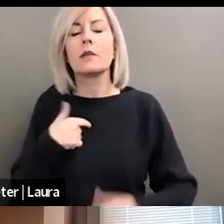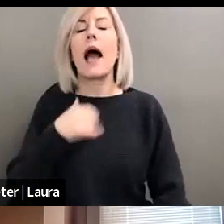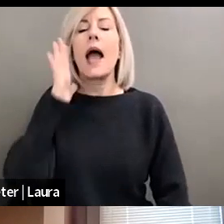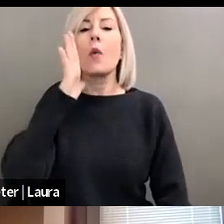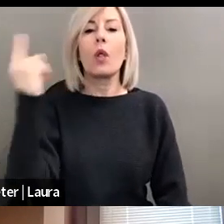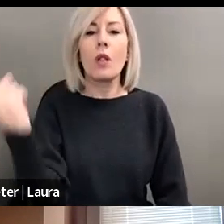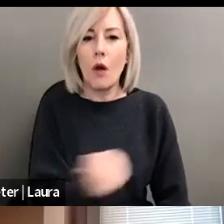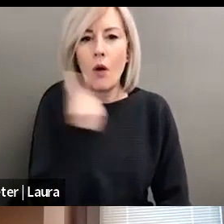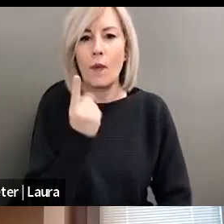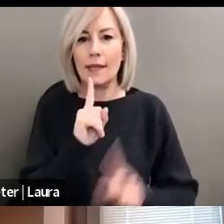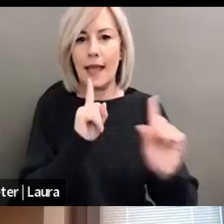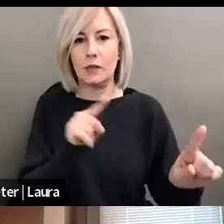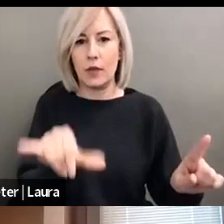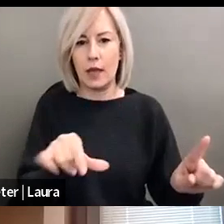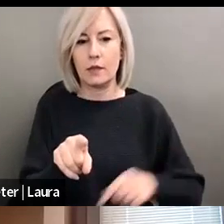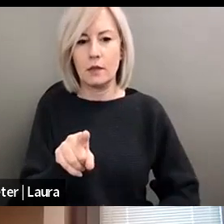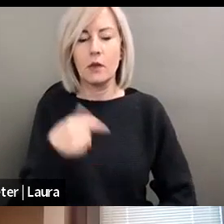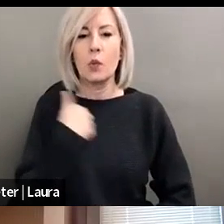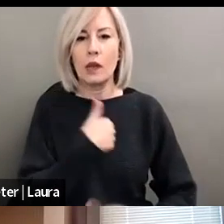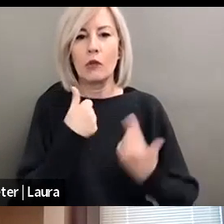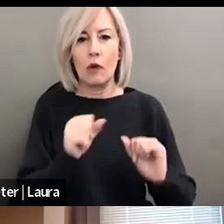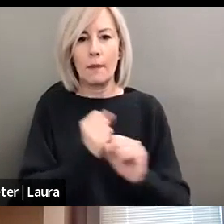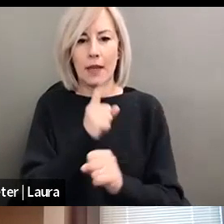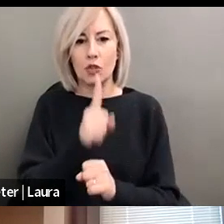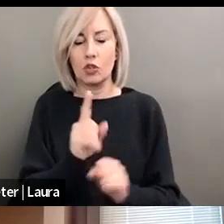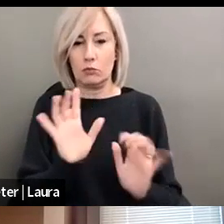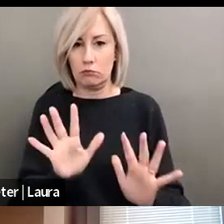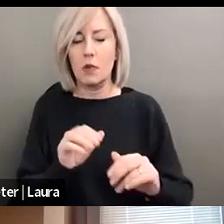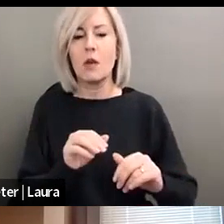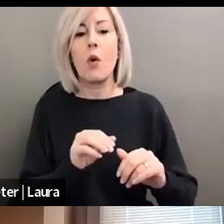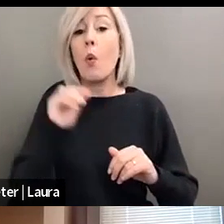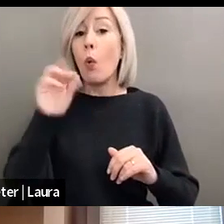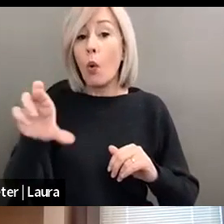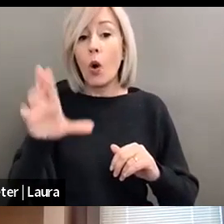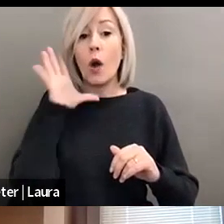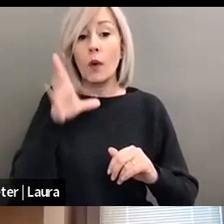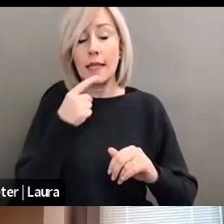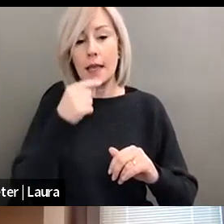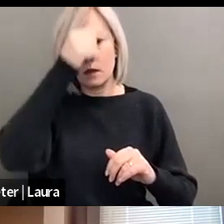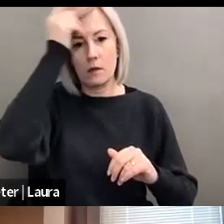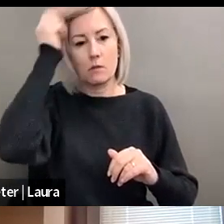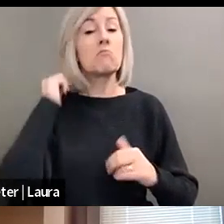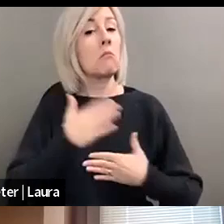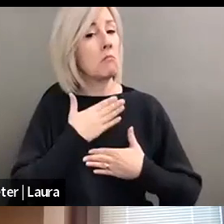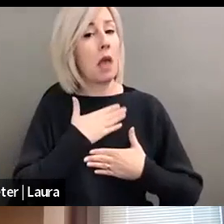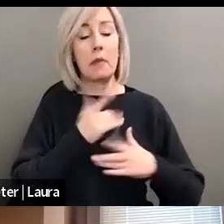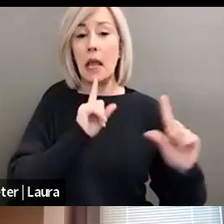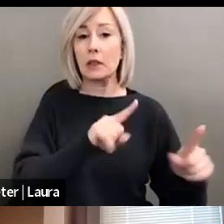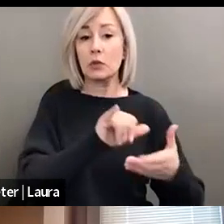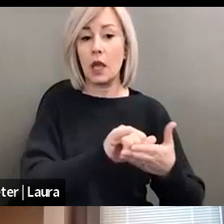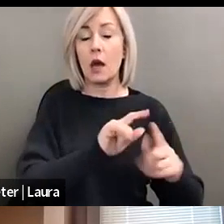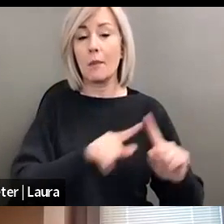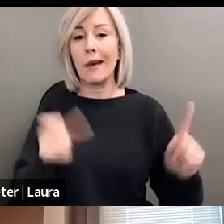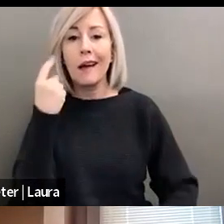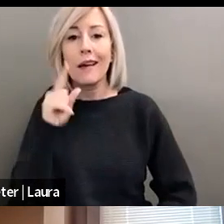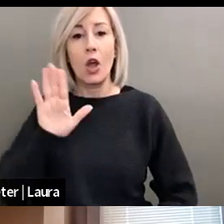always answer that. We try to make sure that we do. Or I'll say, I'll be happy to answer this for you, but